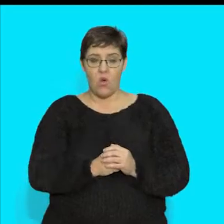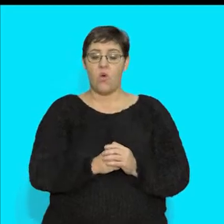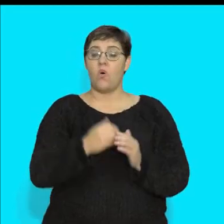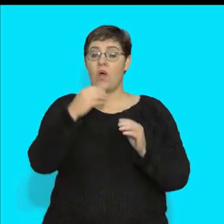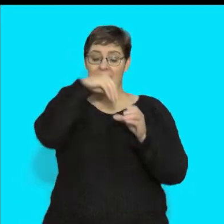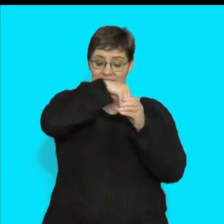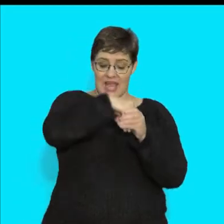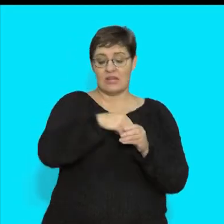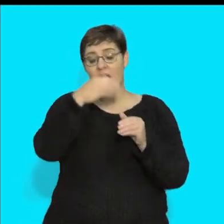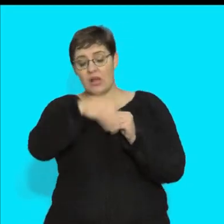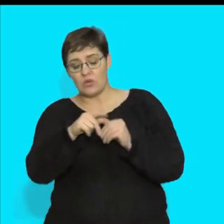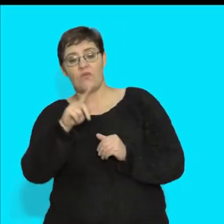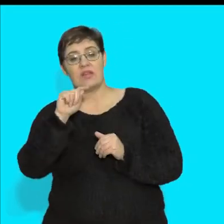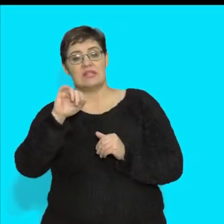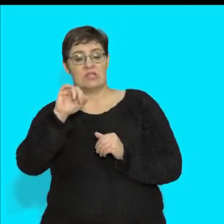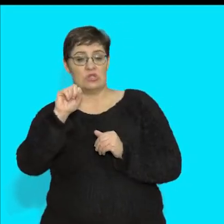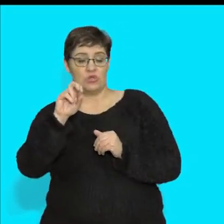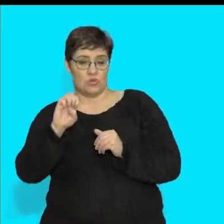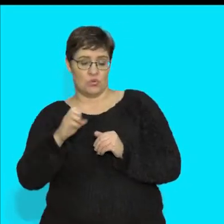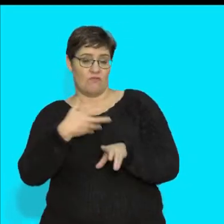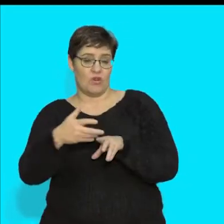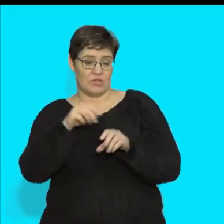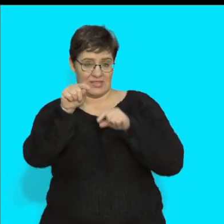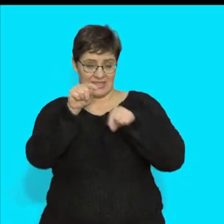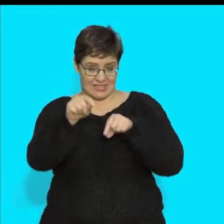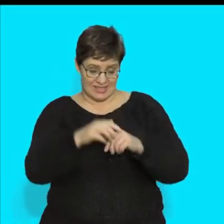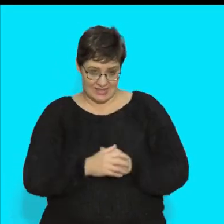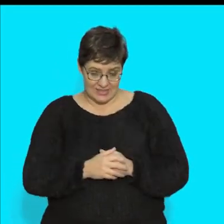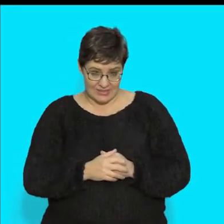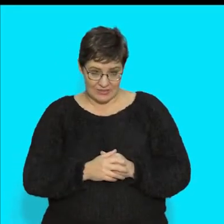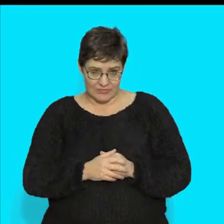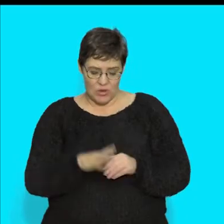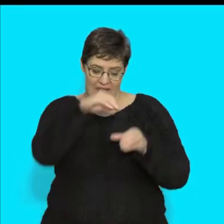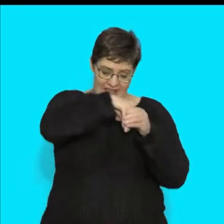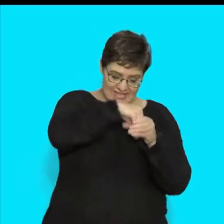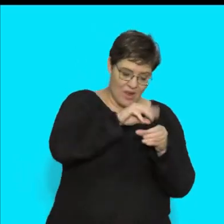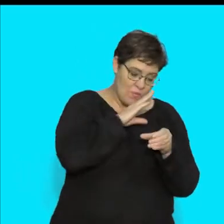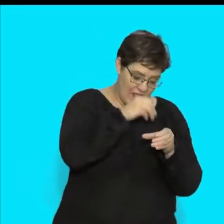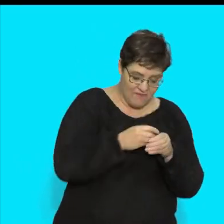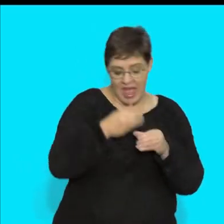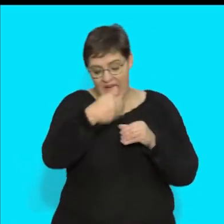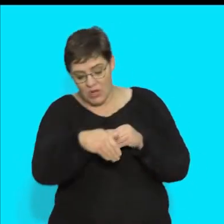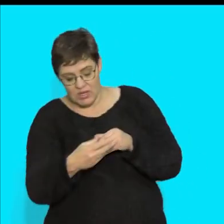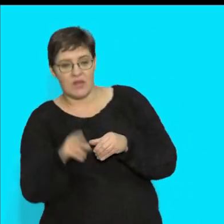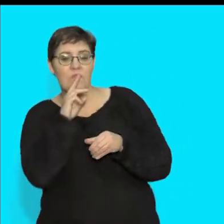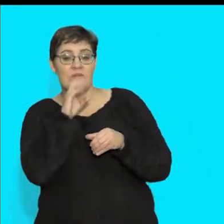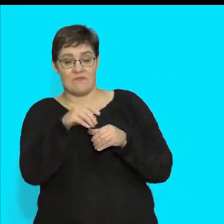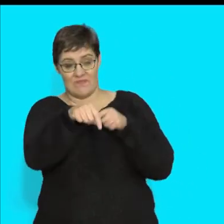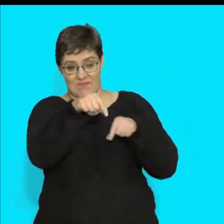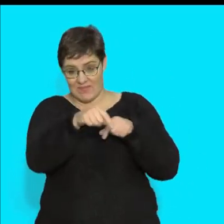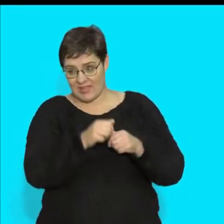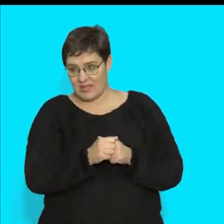outside, or tissue fluid. Nice, easier name, tissue fluid, that interstitial. But can you